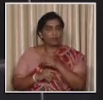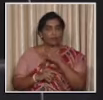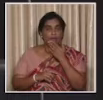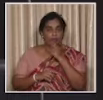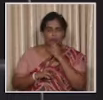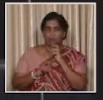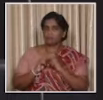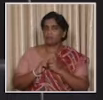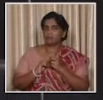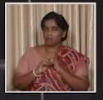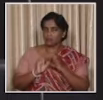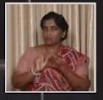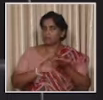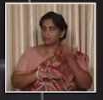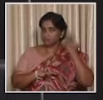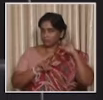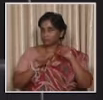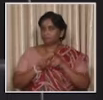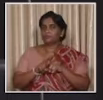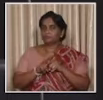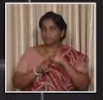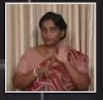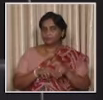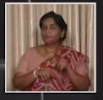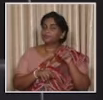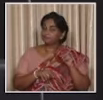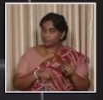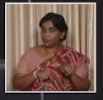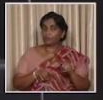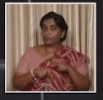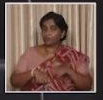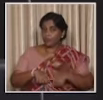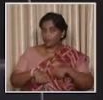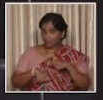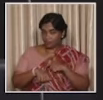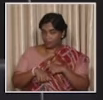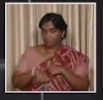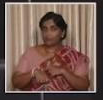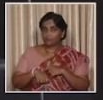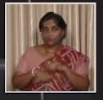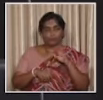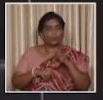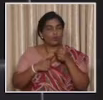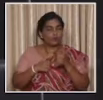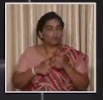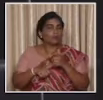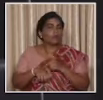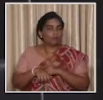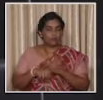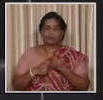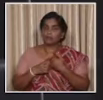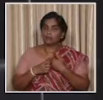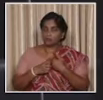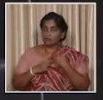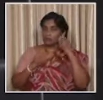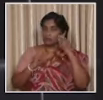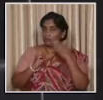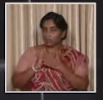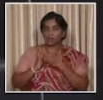past. It's time that we think of some dedicated reservoirs for water supply in this